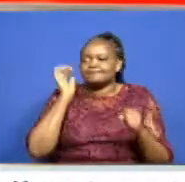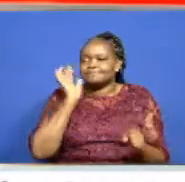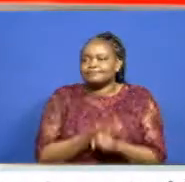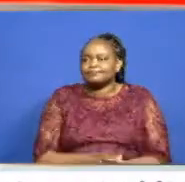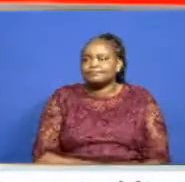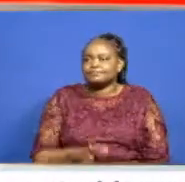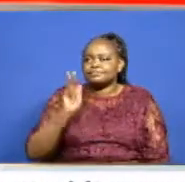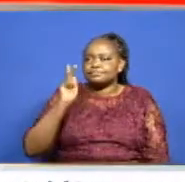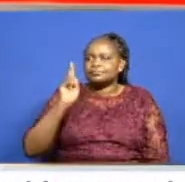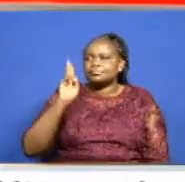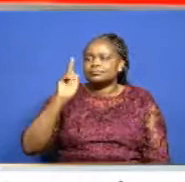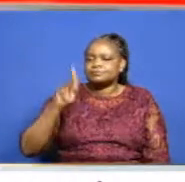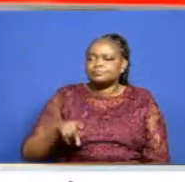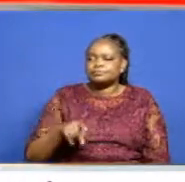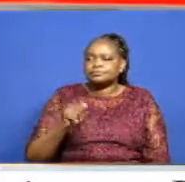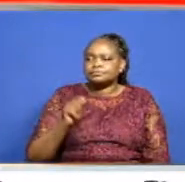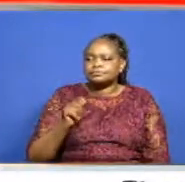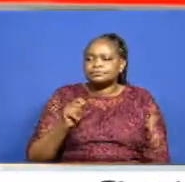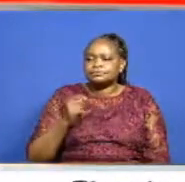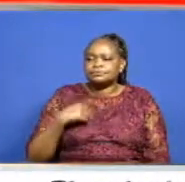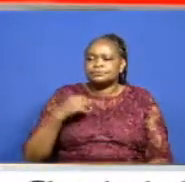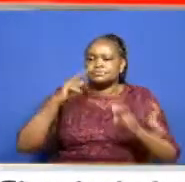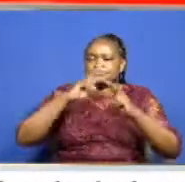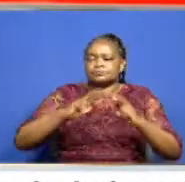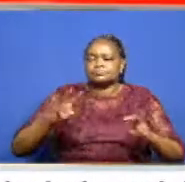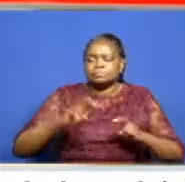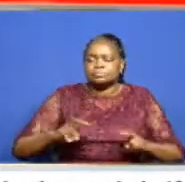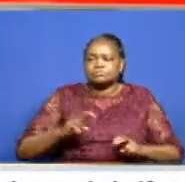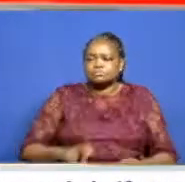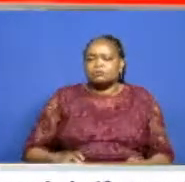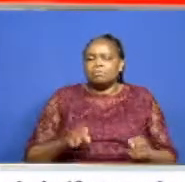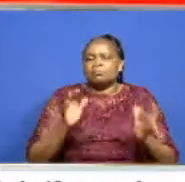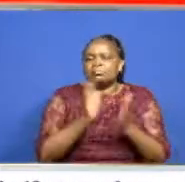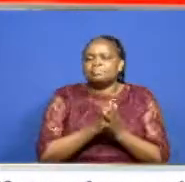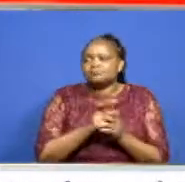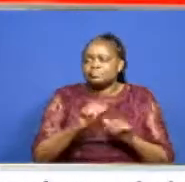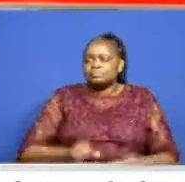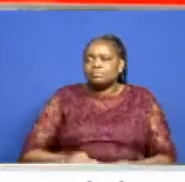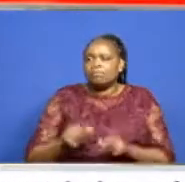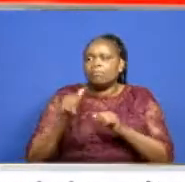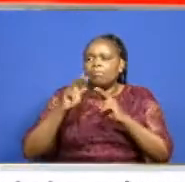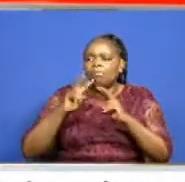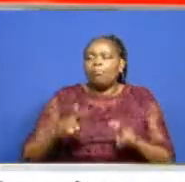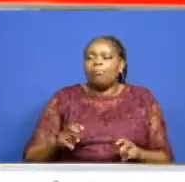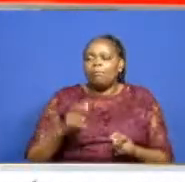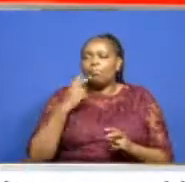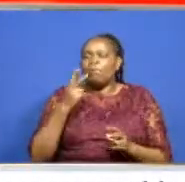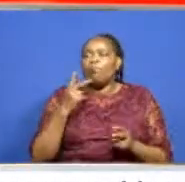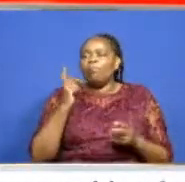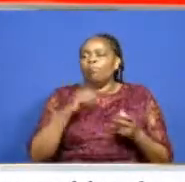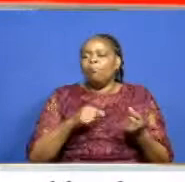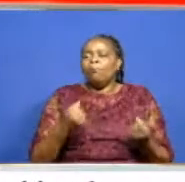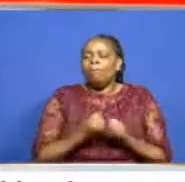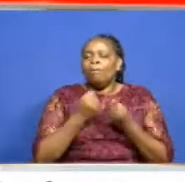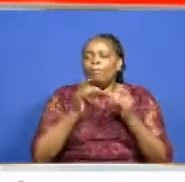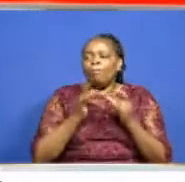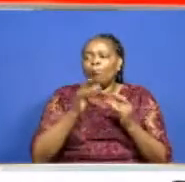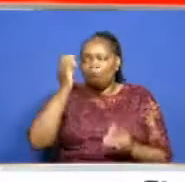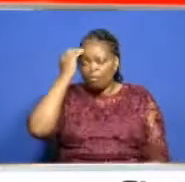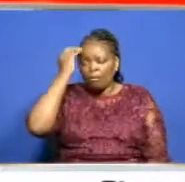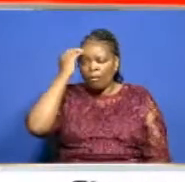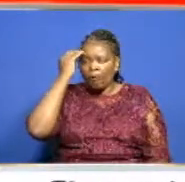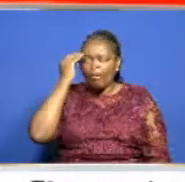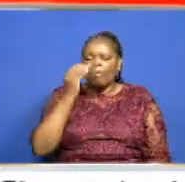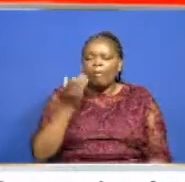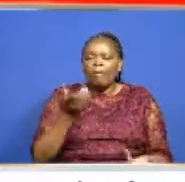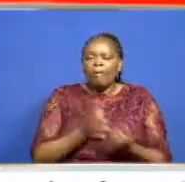CUPET has carried out a survey and we have launched another survey to look at the effectiveness of the online learning and maybe the use of mass media